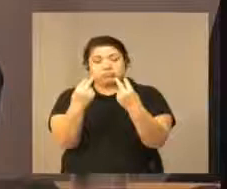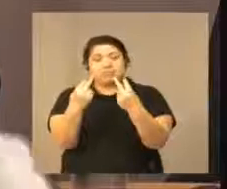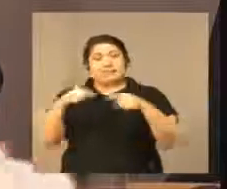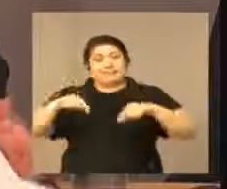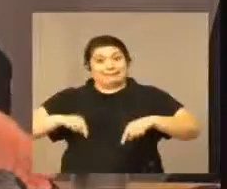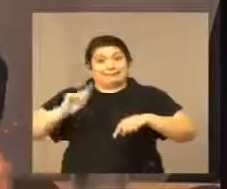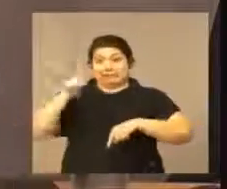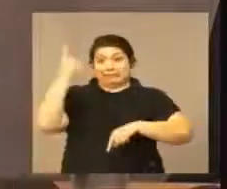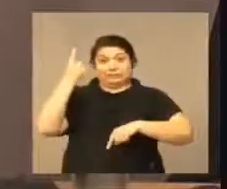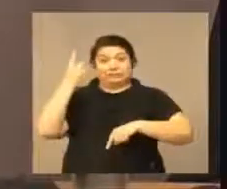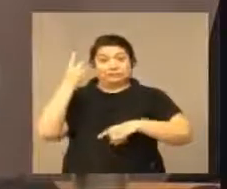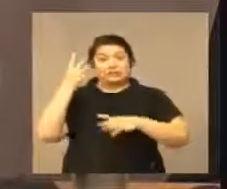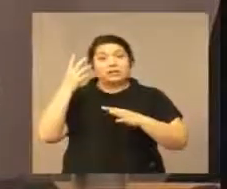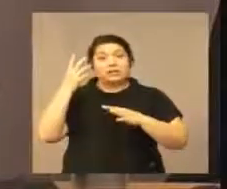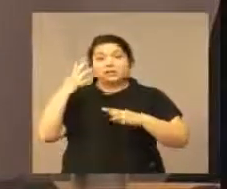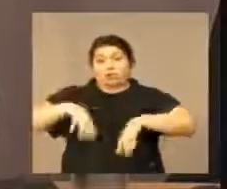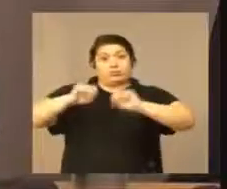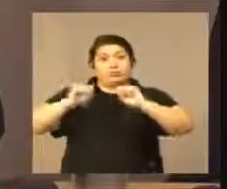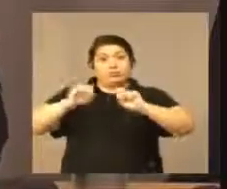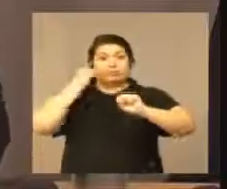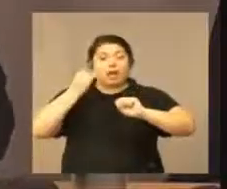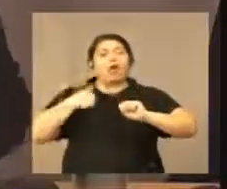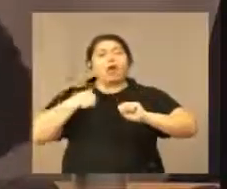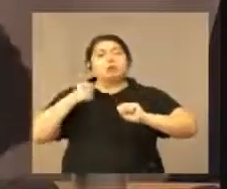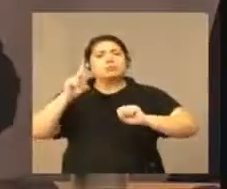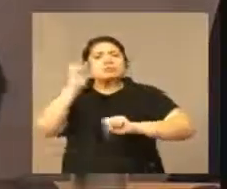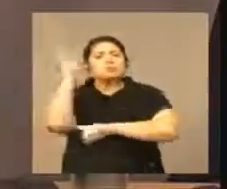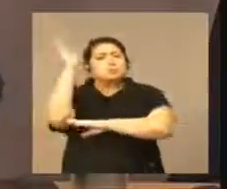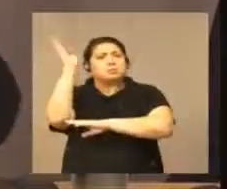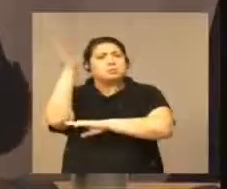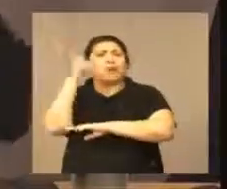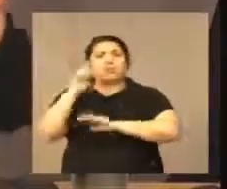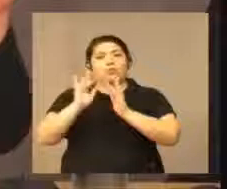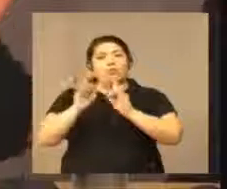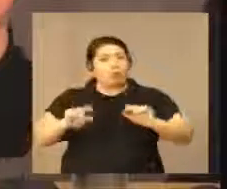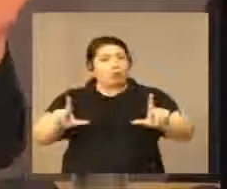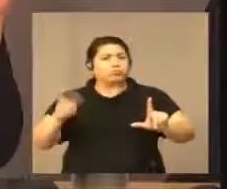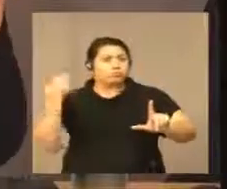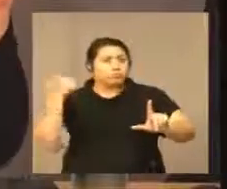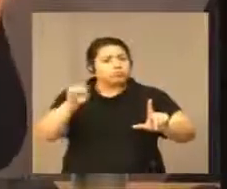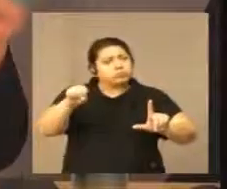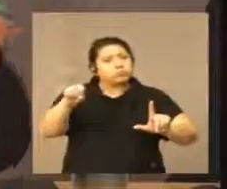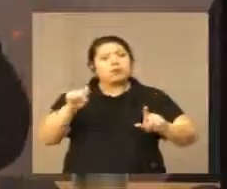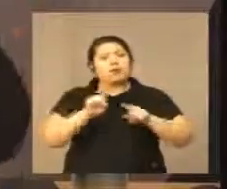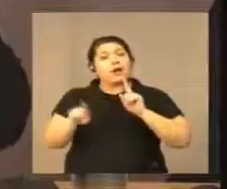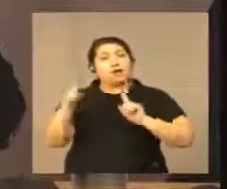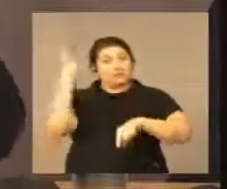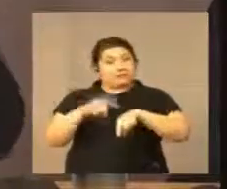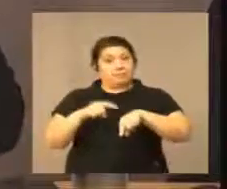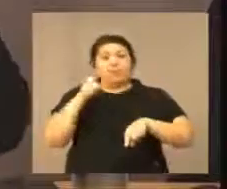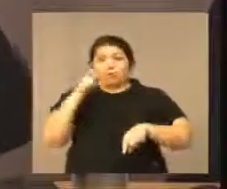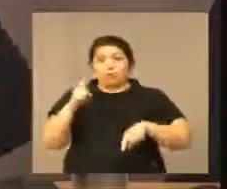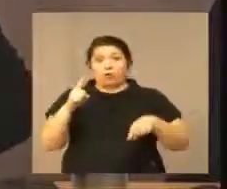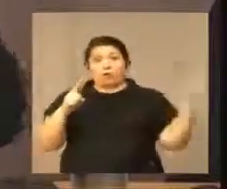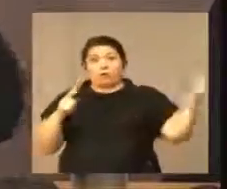us, and well, it's not a first for me. I've done a webinar before, but it's a first in terms of the sign language and, you